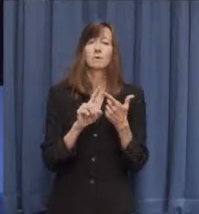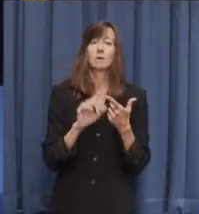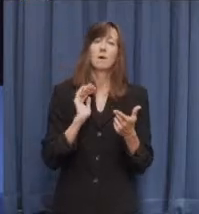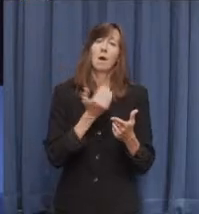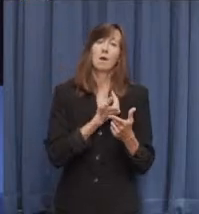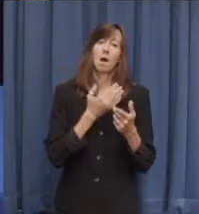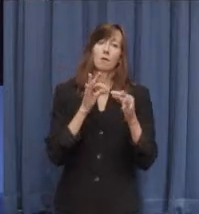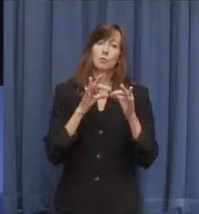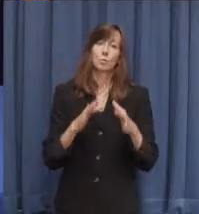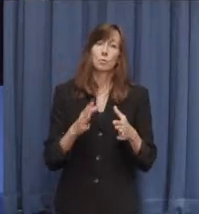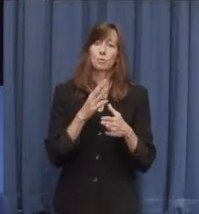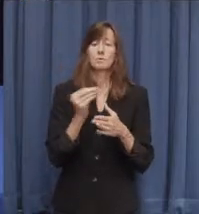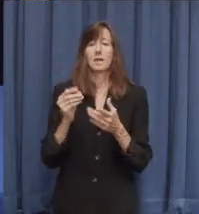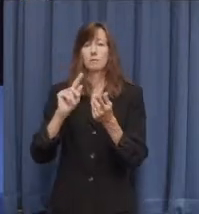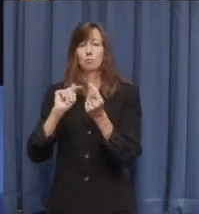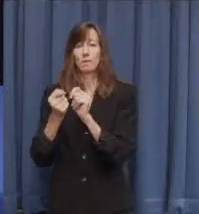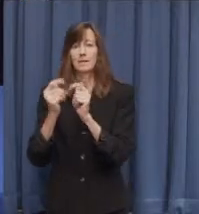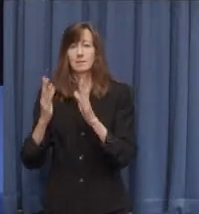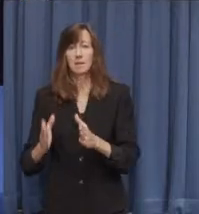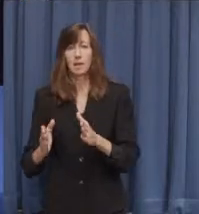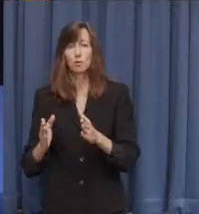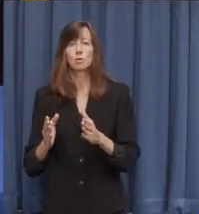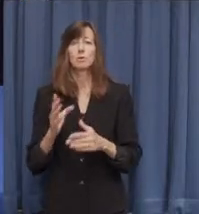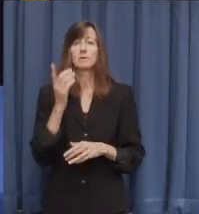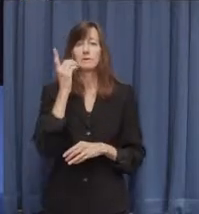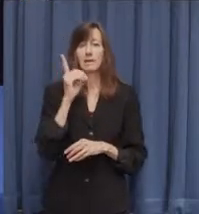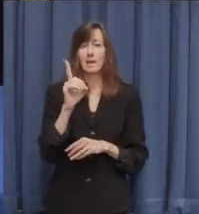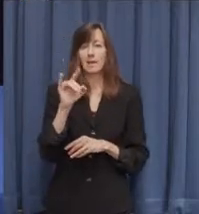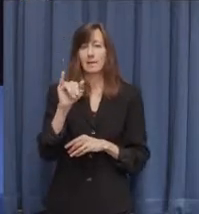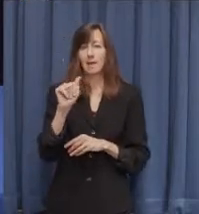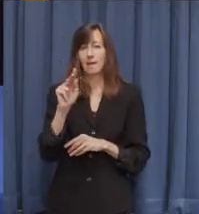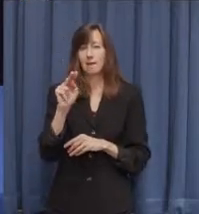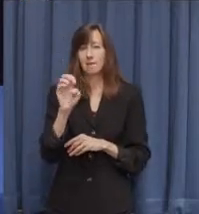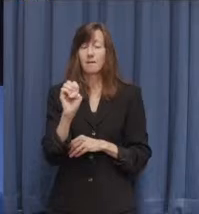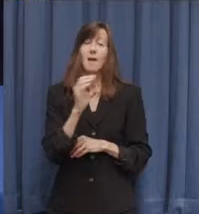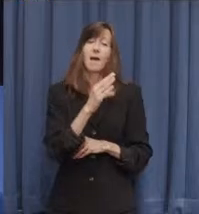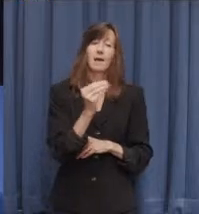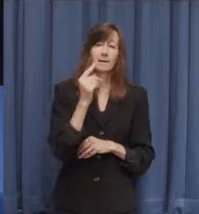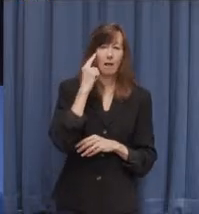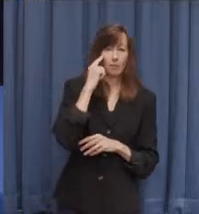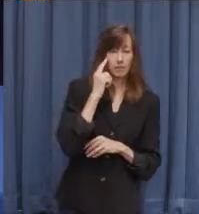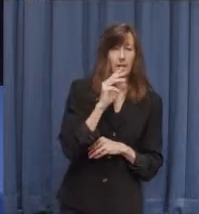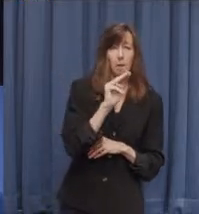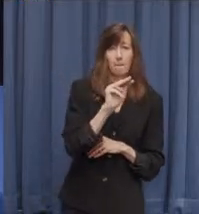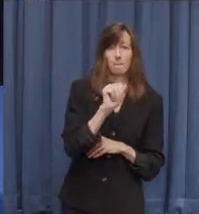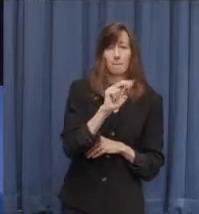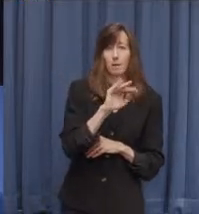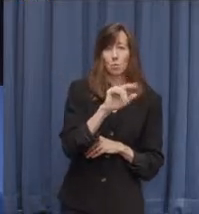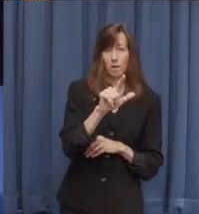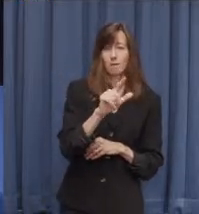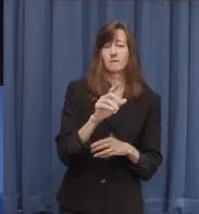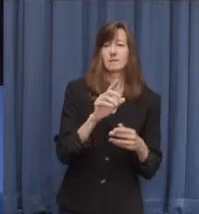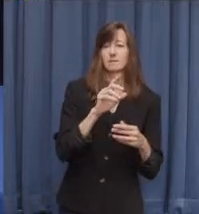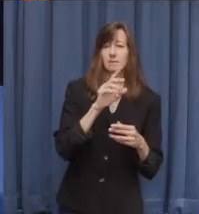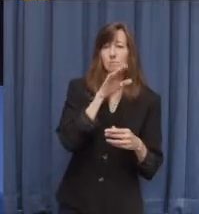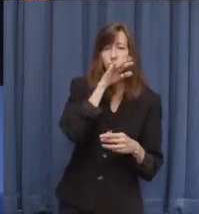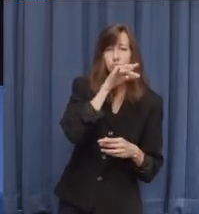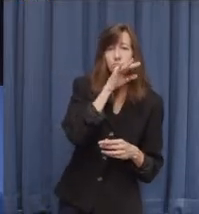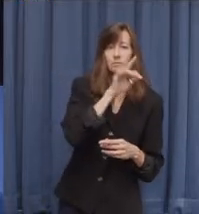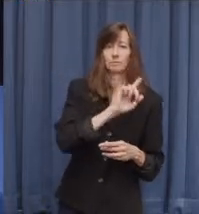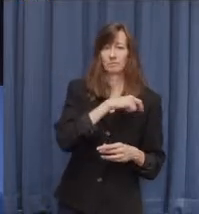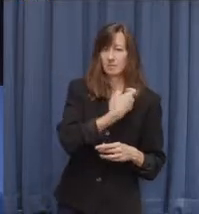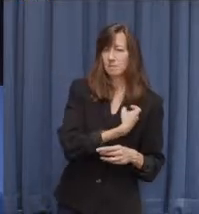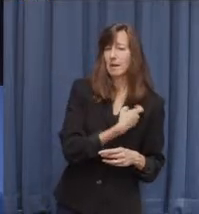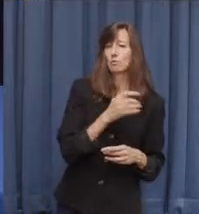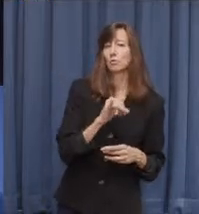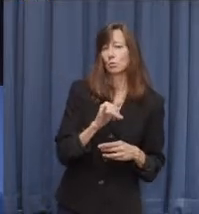interpreters and translators, Diane, and I think Manuel is still translating to Spanish. Thank you. Muchas gracias.